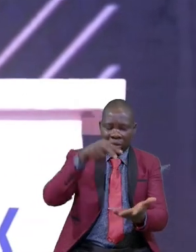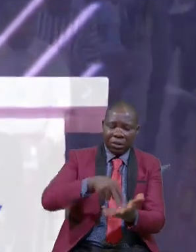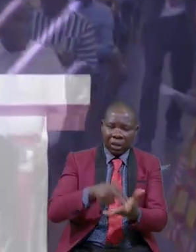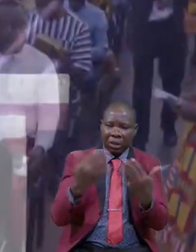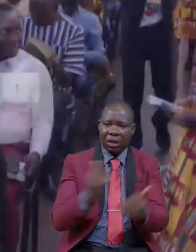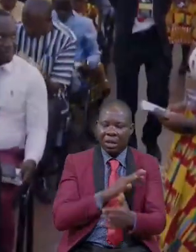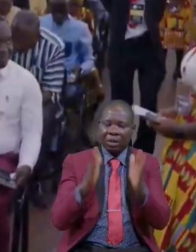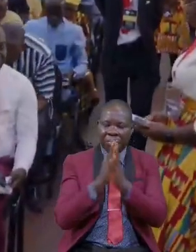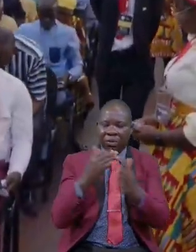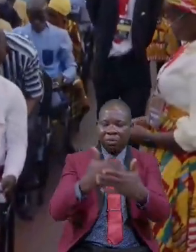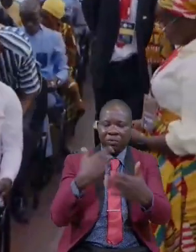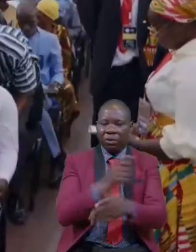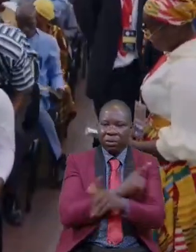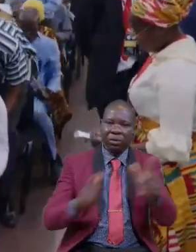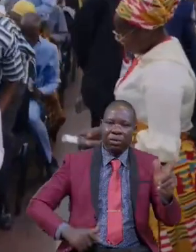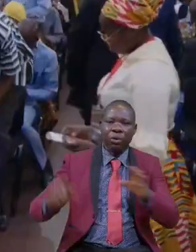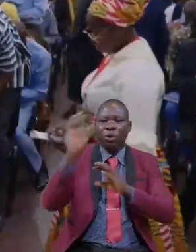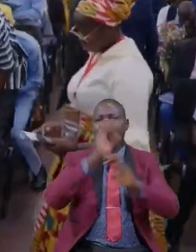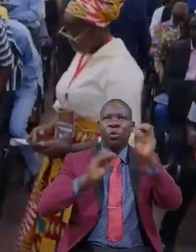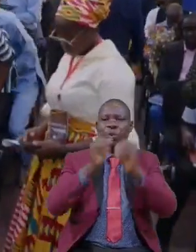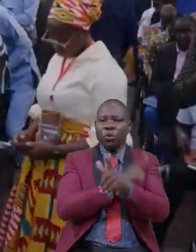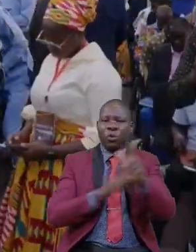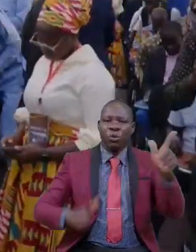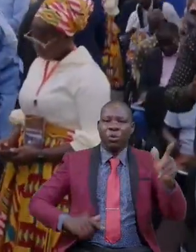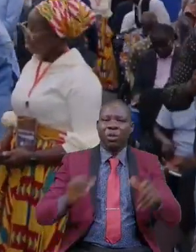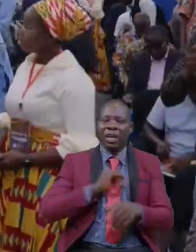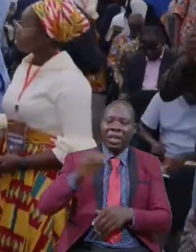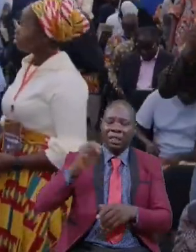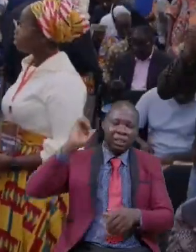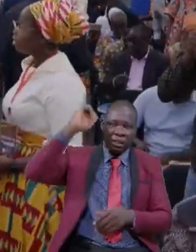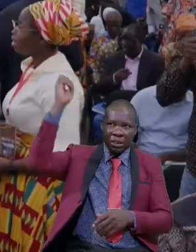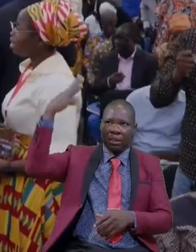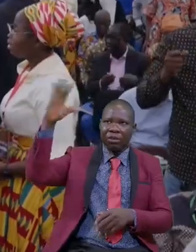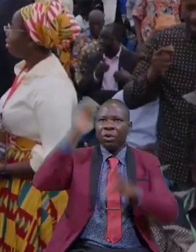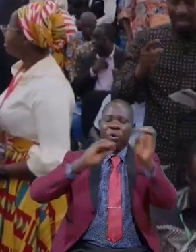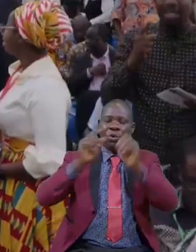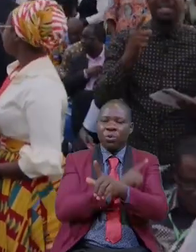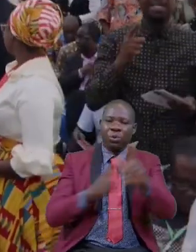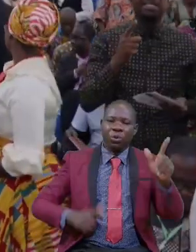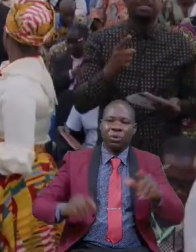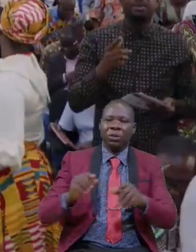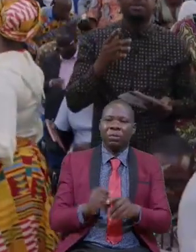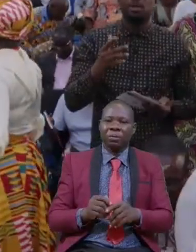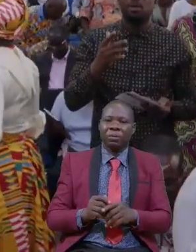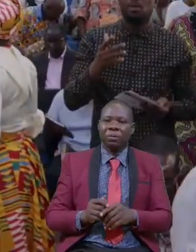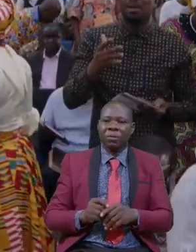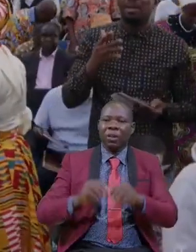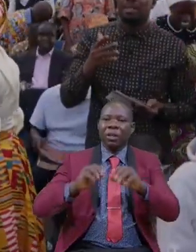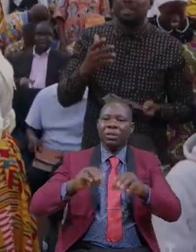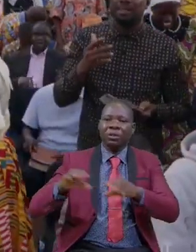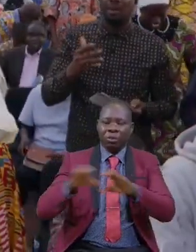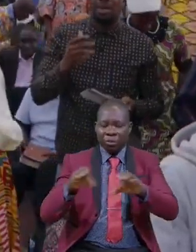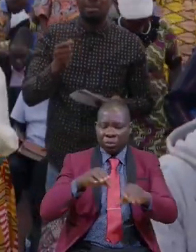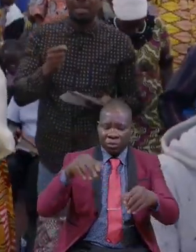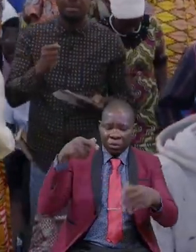Lord. Oh Lord, Seigneur, I need this. J'ai besoin de ceci. Oh Lord, Seigneur, get this done. In my